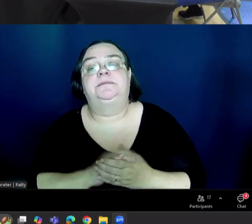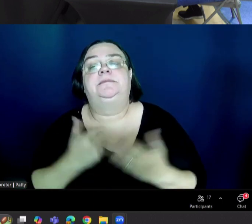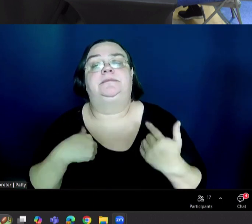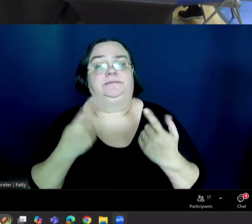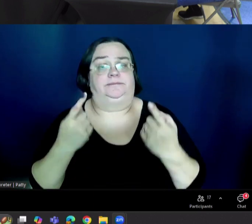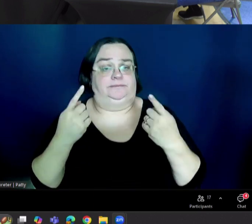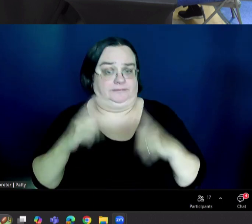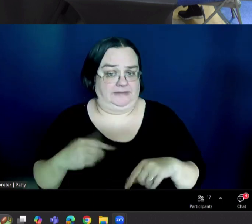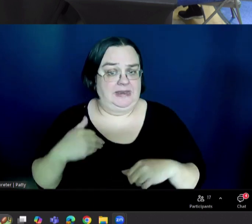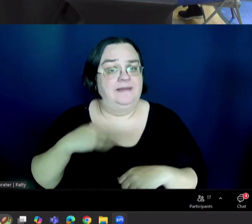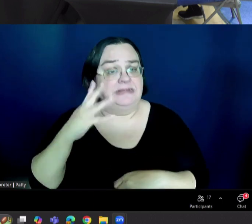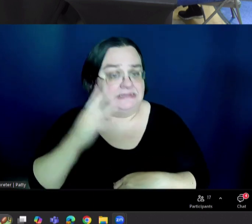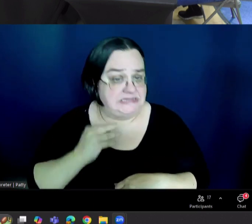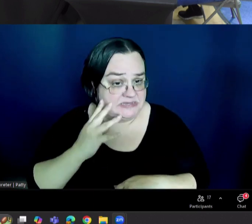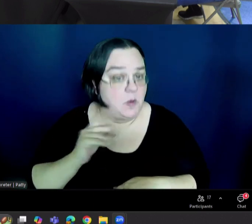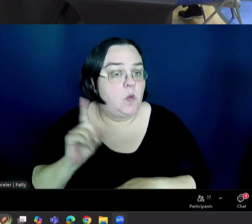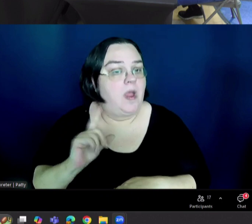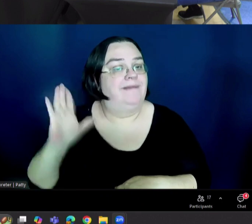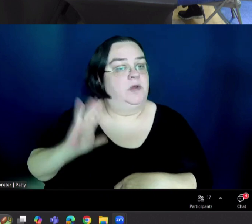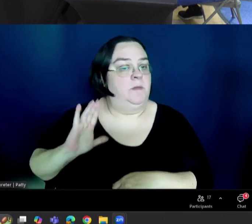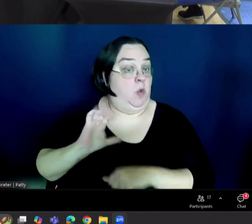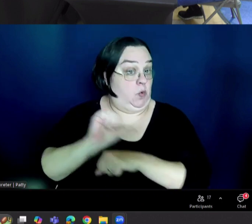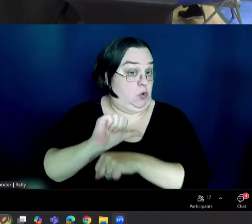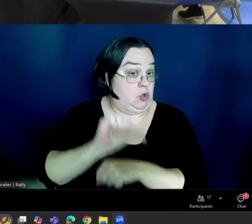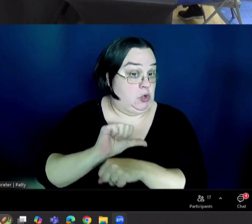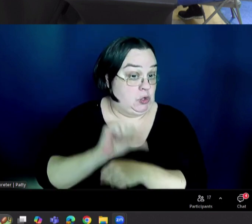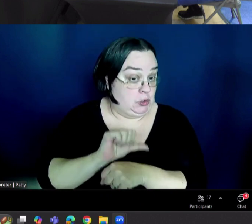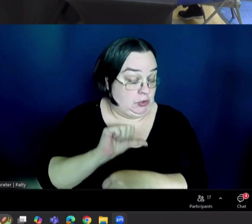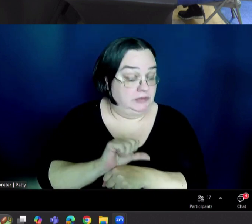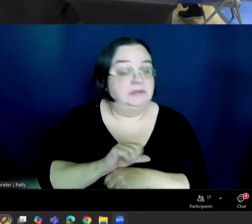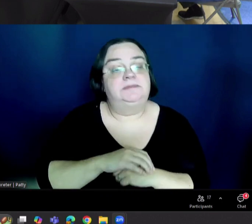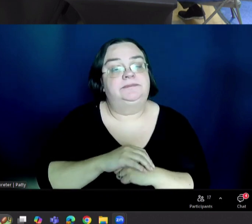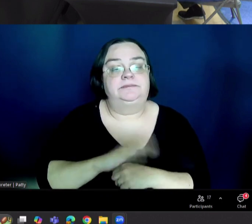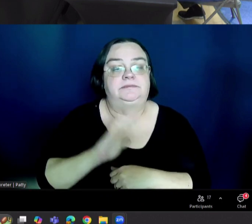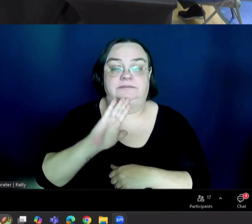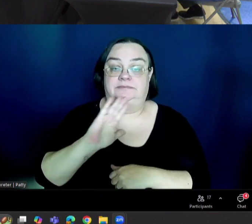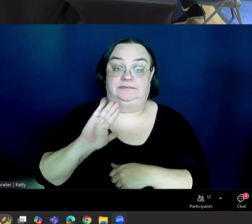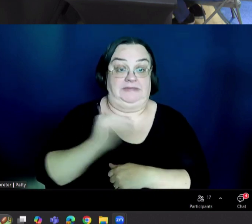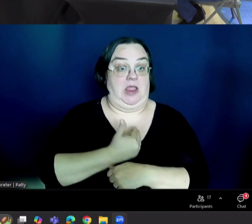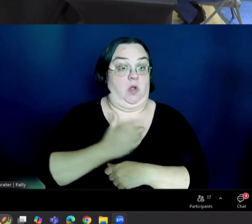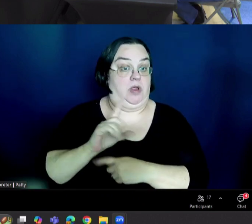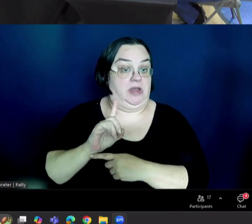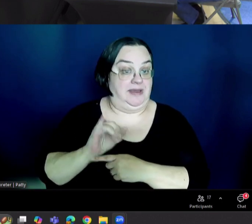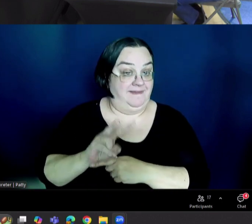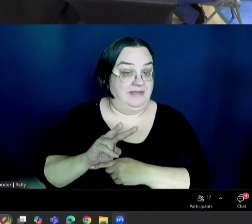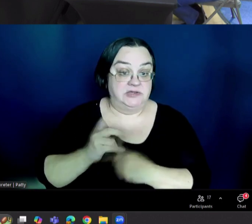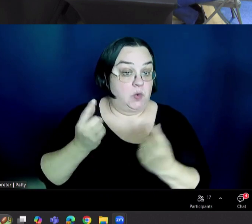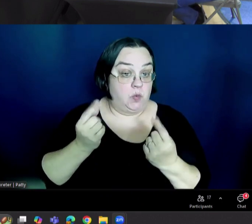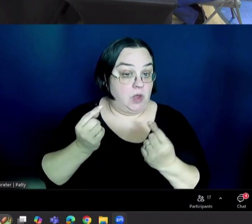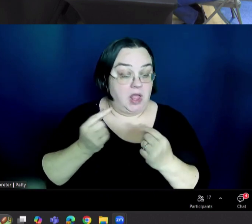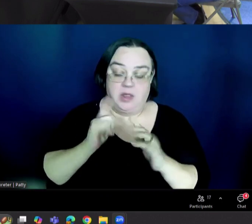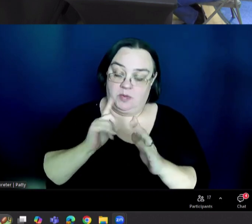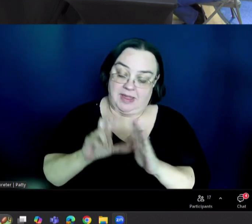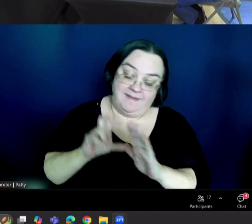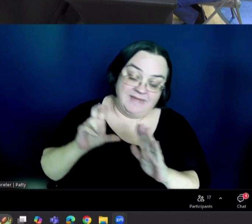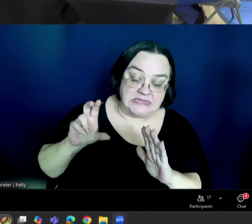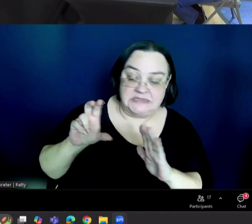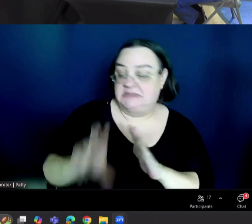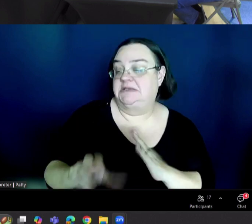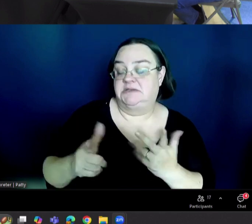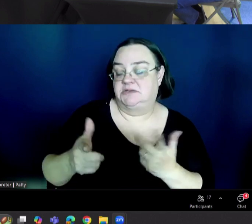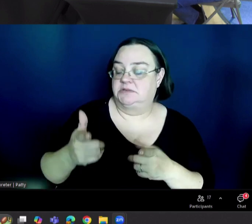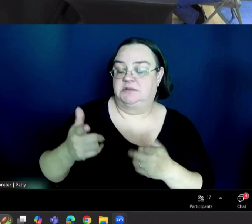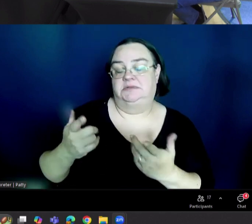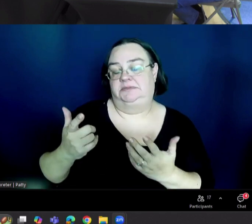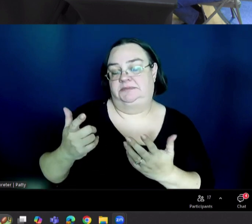at a former workplace where our whole division invested in a